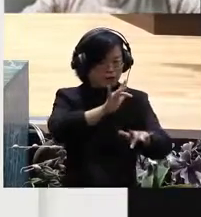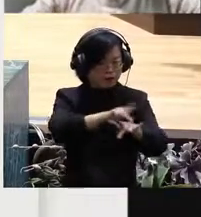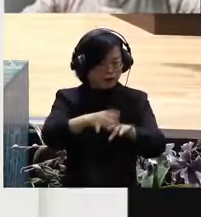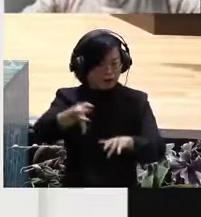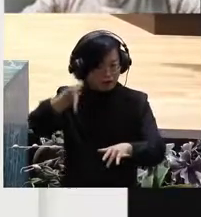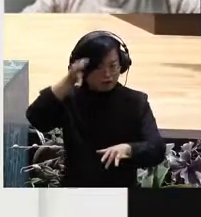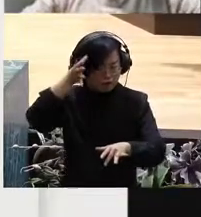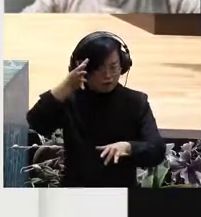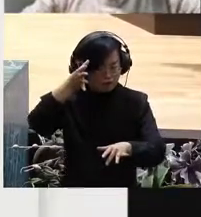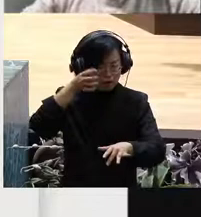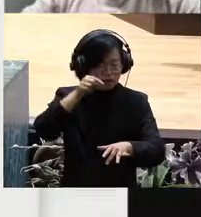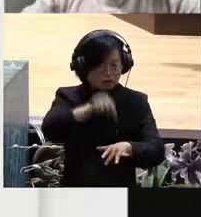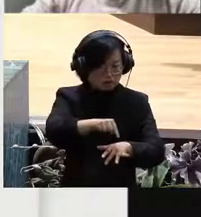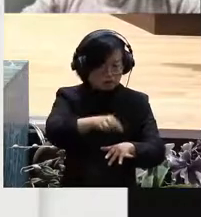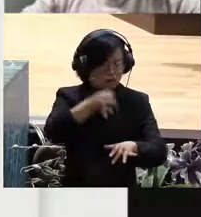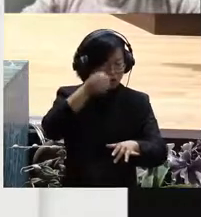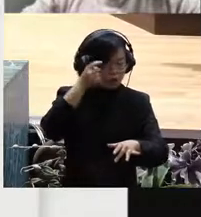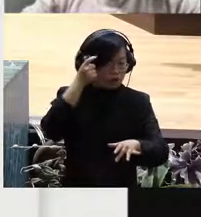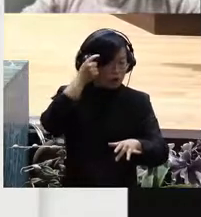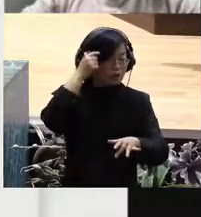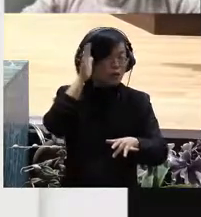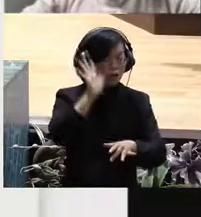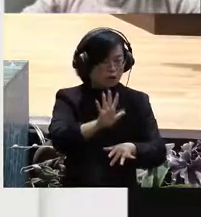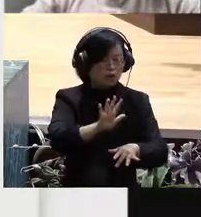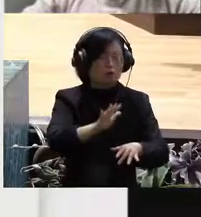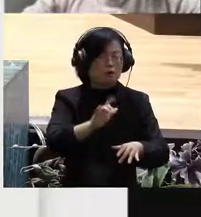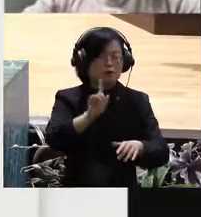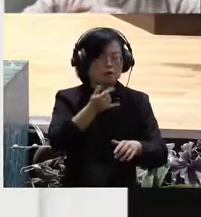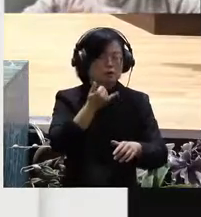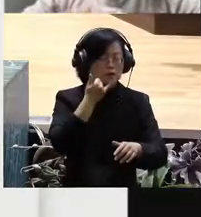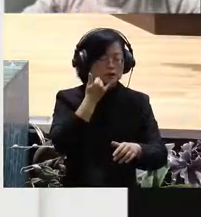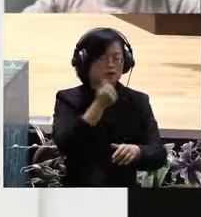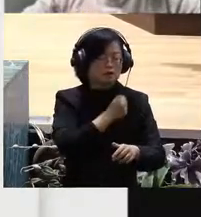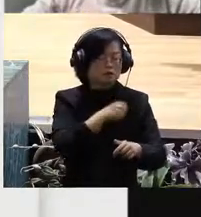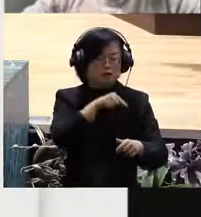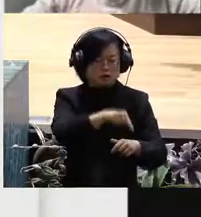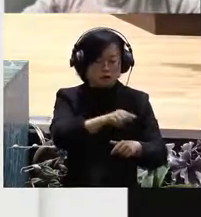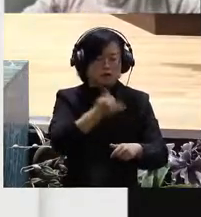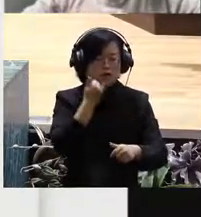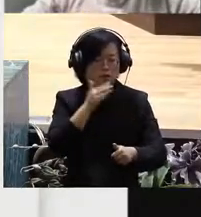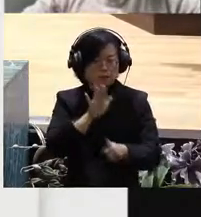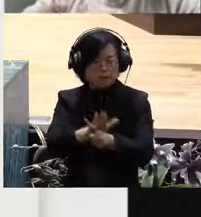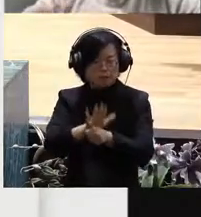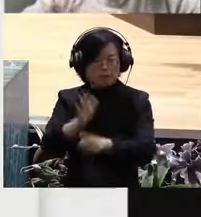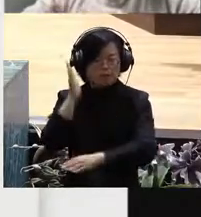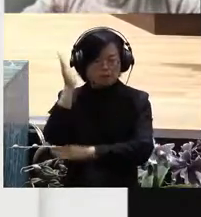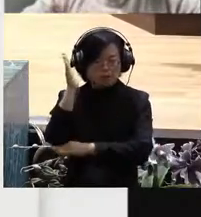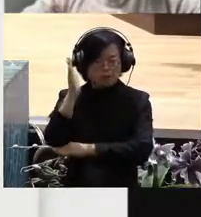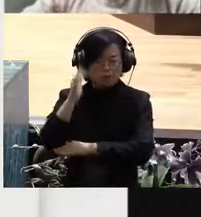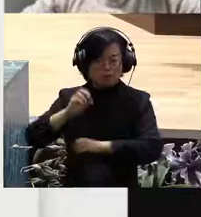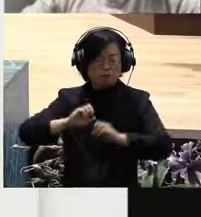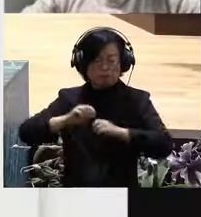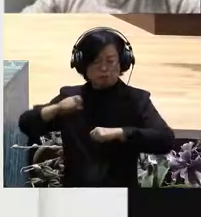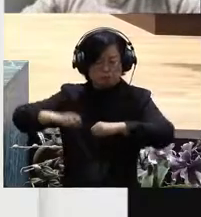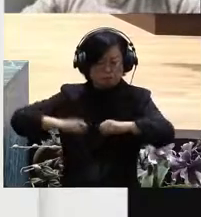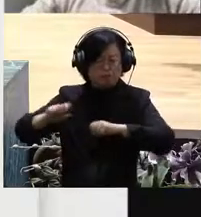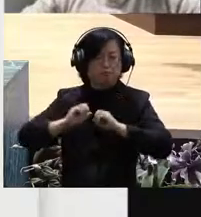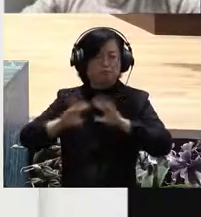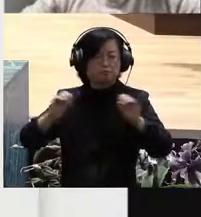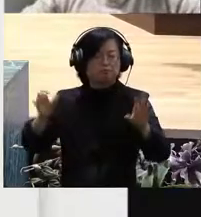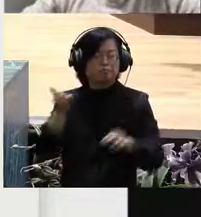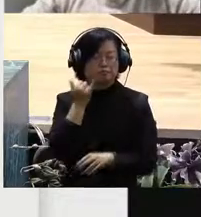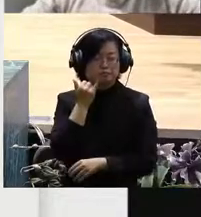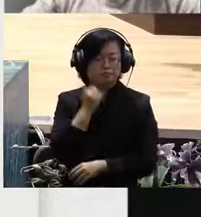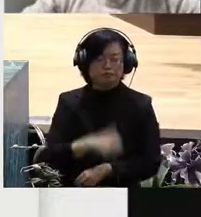produce open data as well. We want this, so we basically want this playbook to be the primary source of knowledge for the new generation